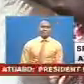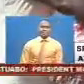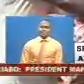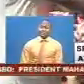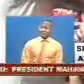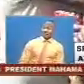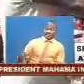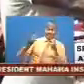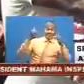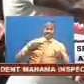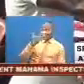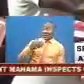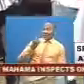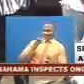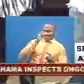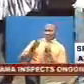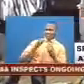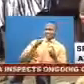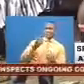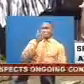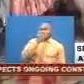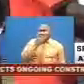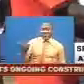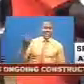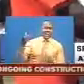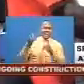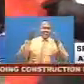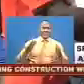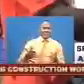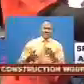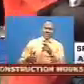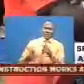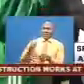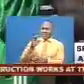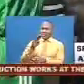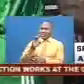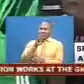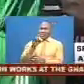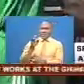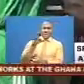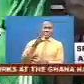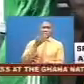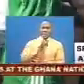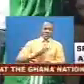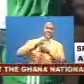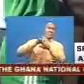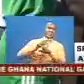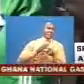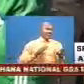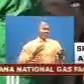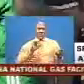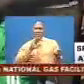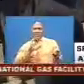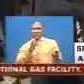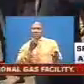Deserving players were awarded. The Best Player Award went to Ebenezer Obeng. The Best Defender Prize went to